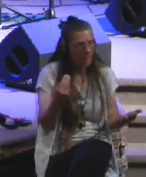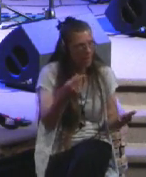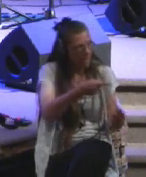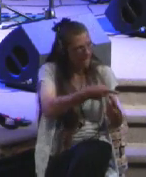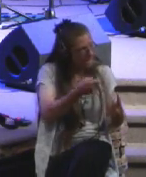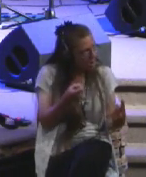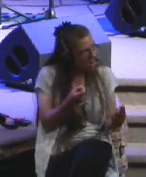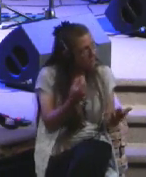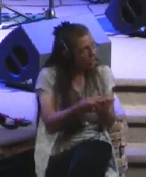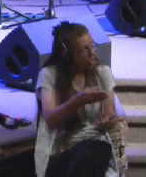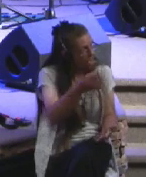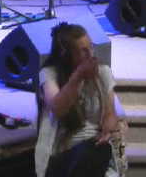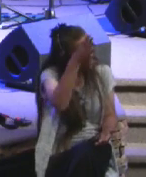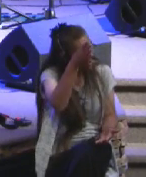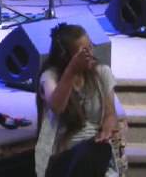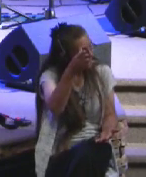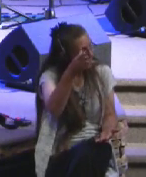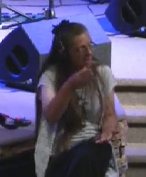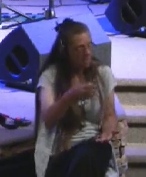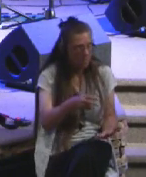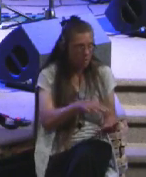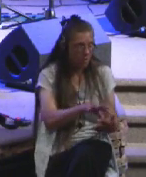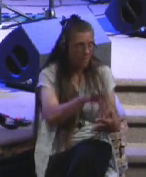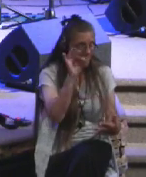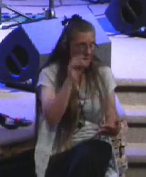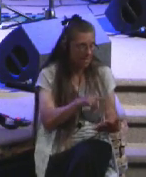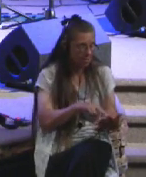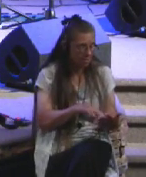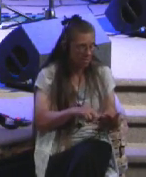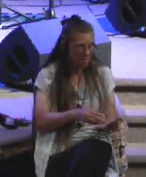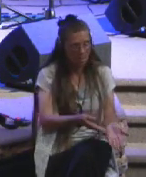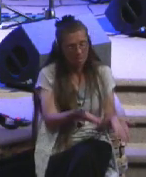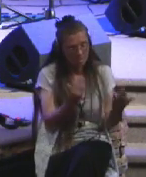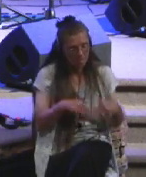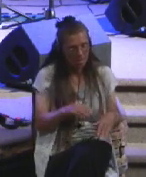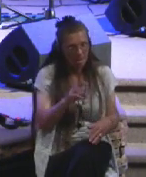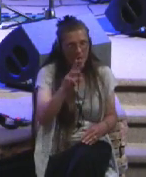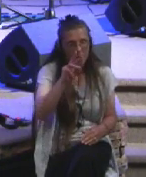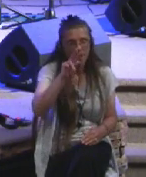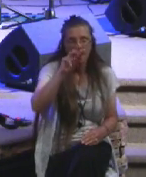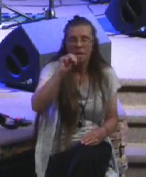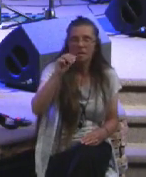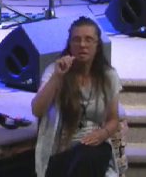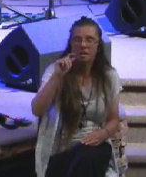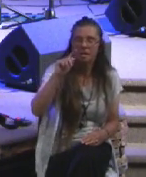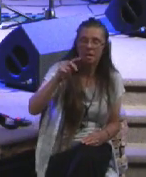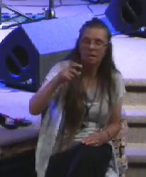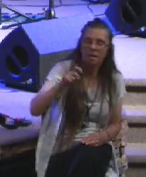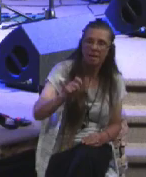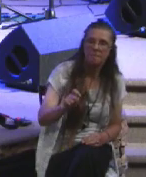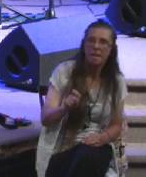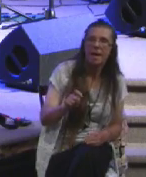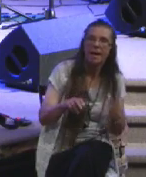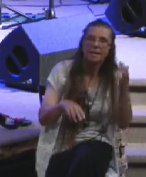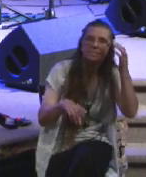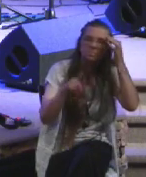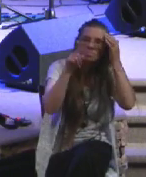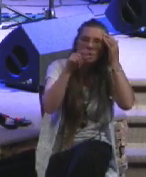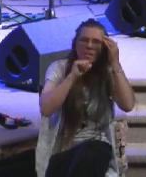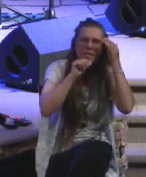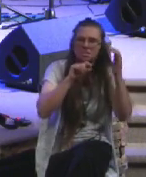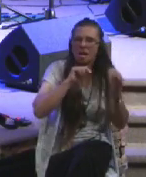Yeah. But you find a study that came out later by a guy by the name of Max Jukes. Jukes is actually a pseudonym. That's not his